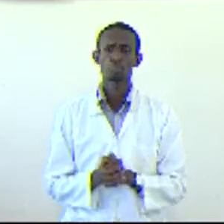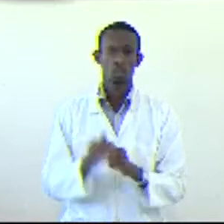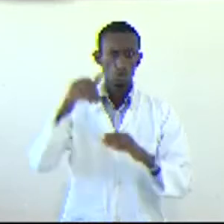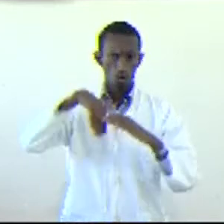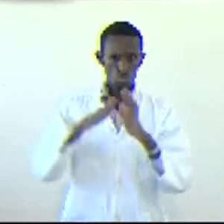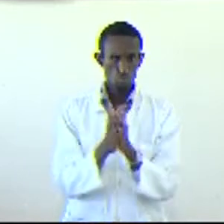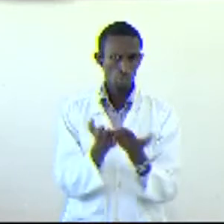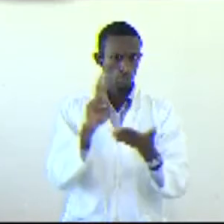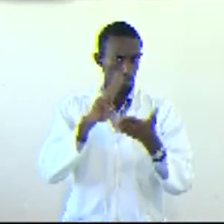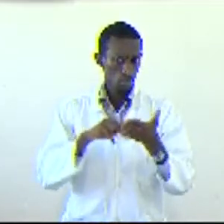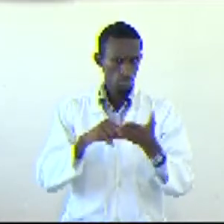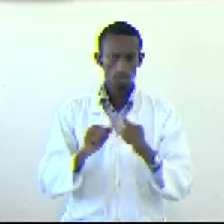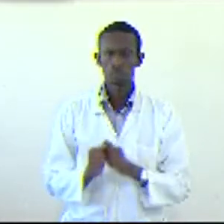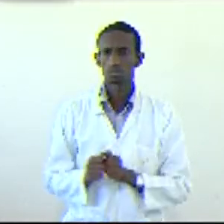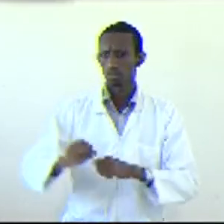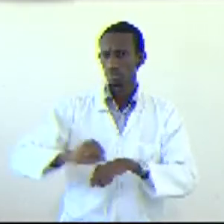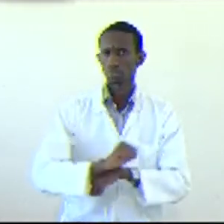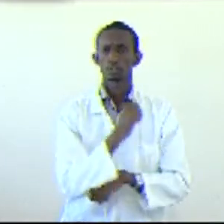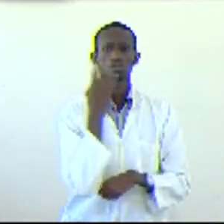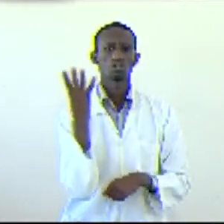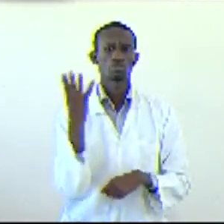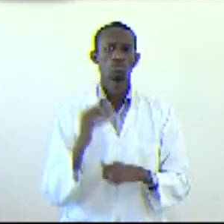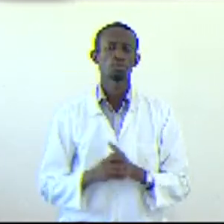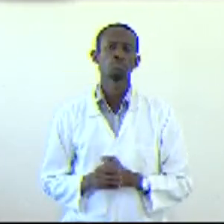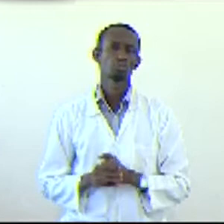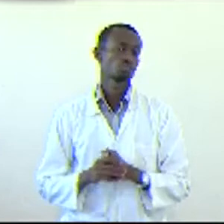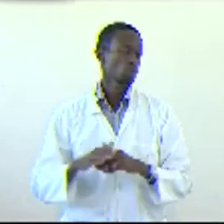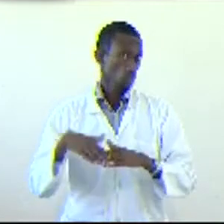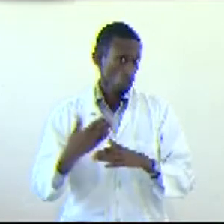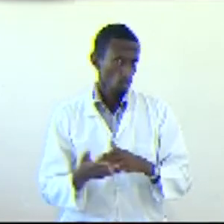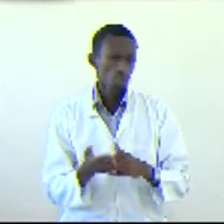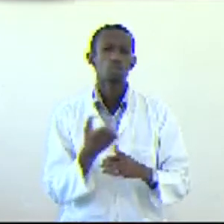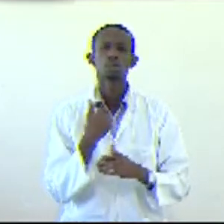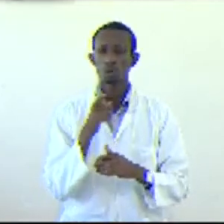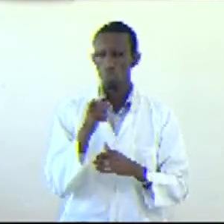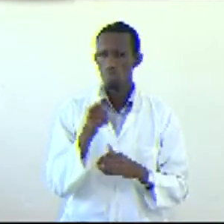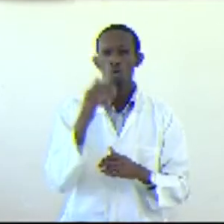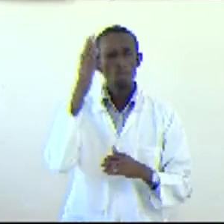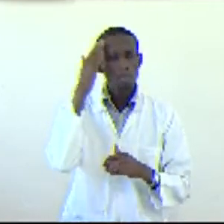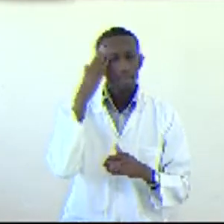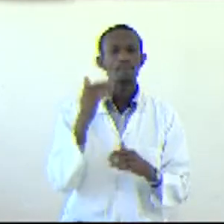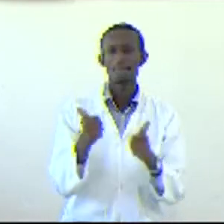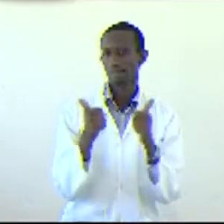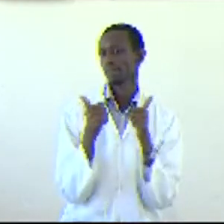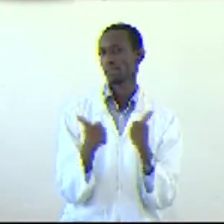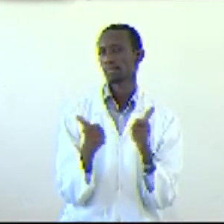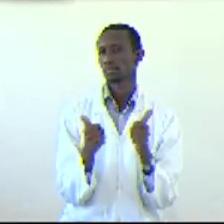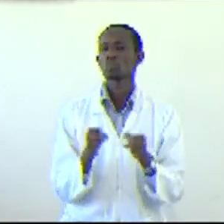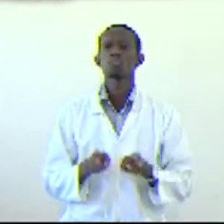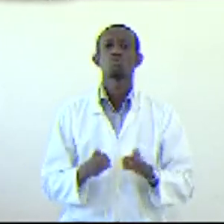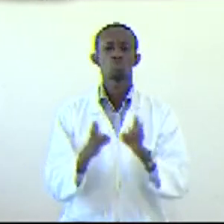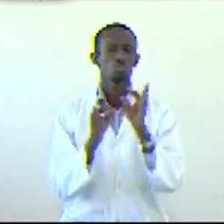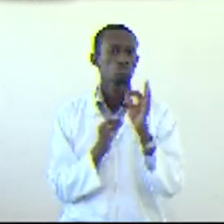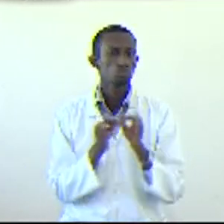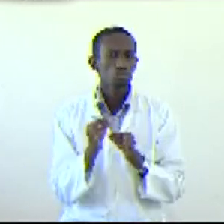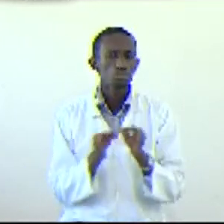the end of this lesson, I want you to be able to describe the linear momentum. That is 1.